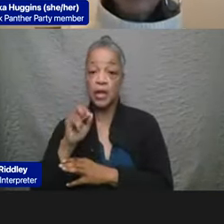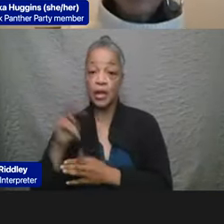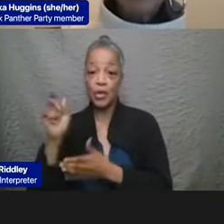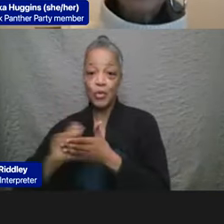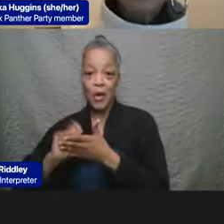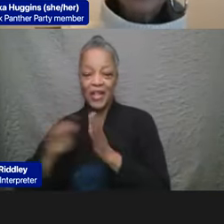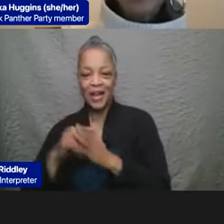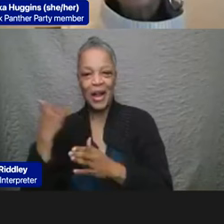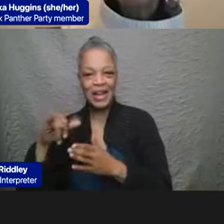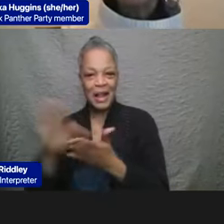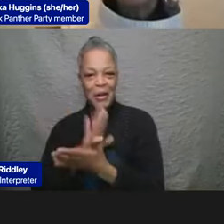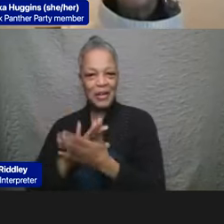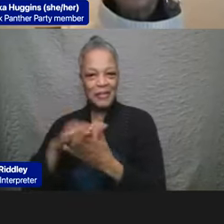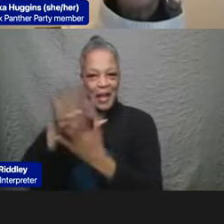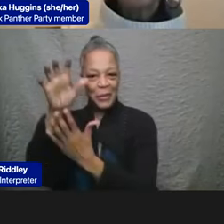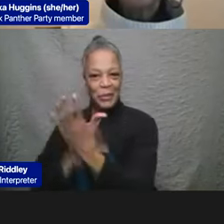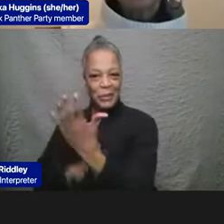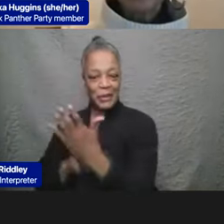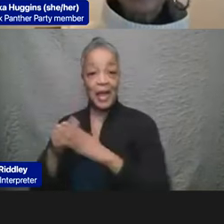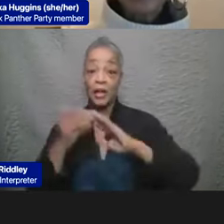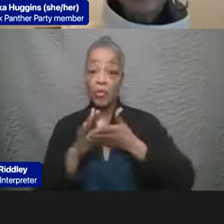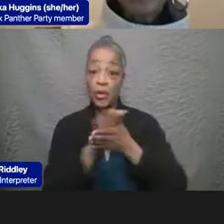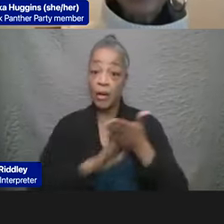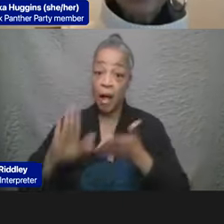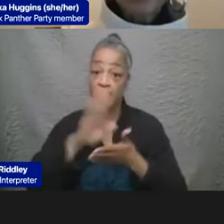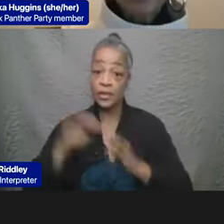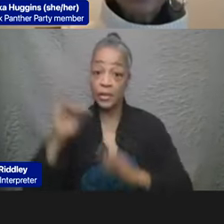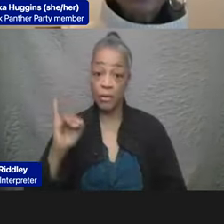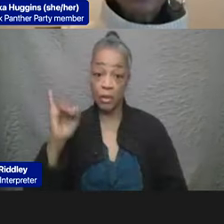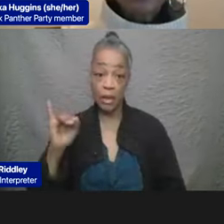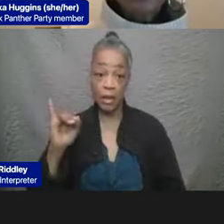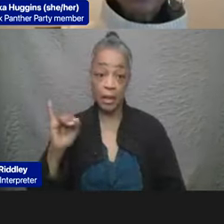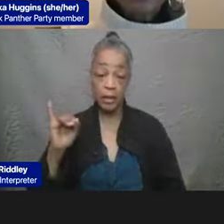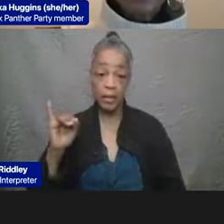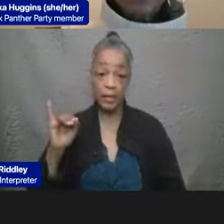legal pad at a community college in Oakland.